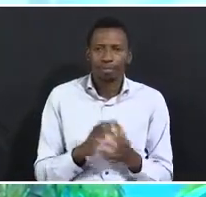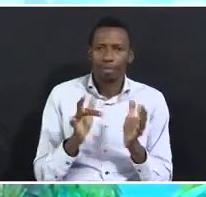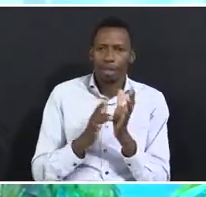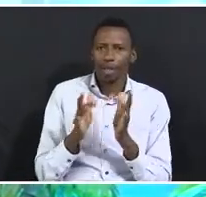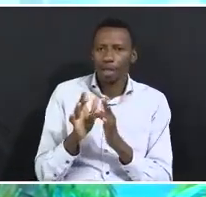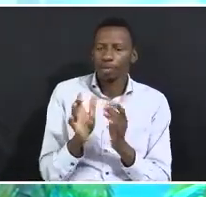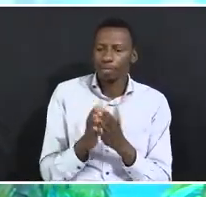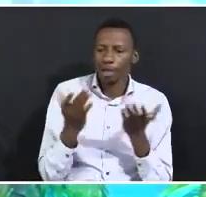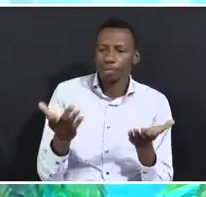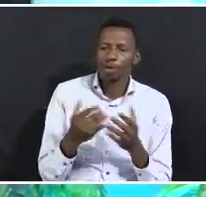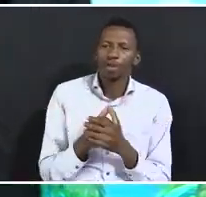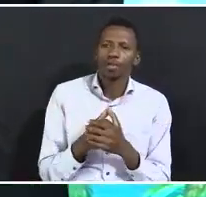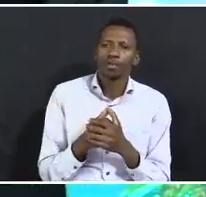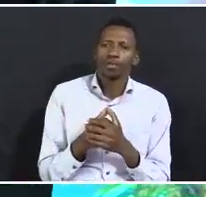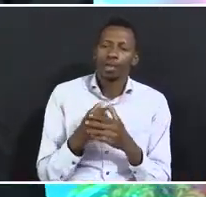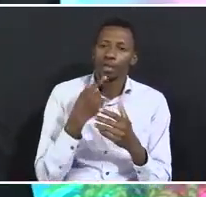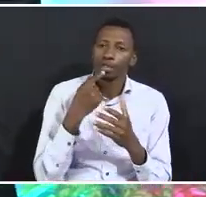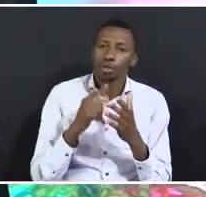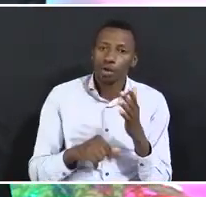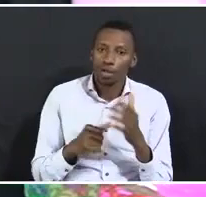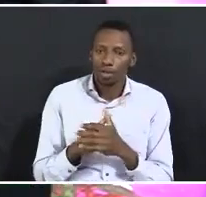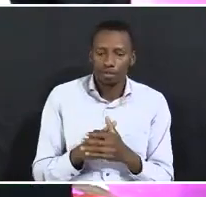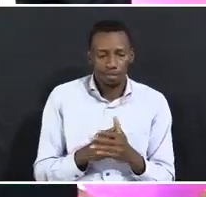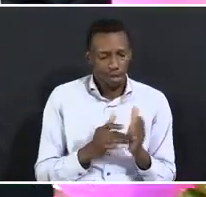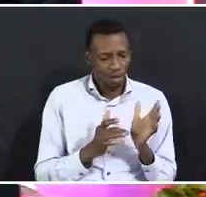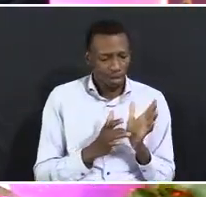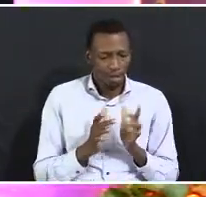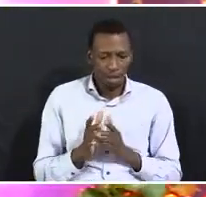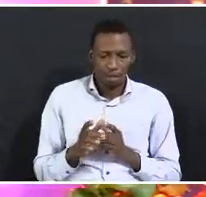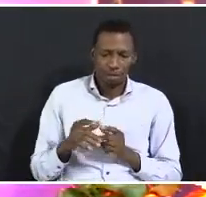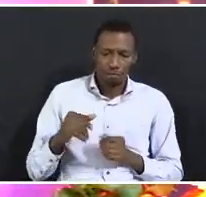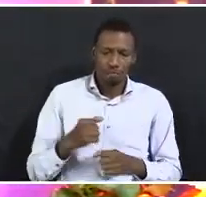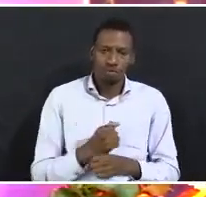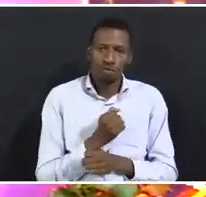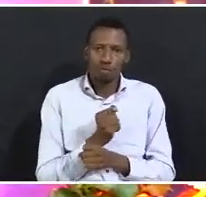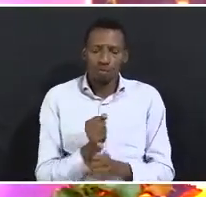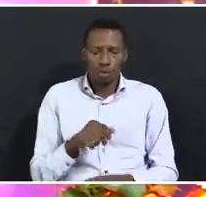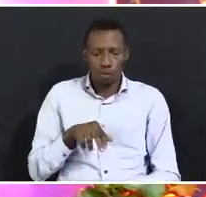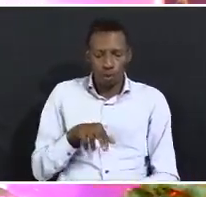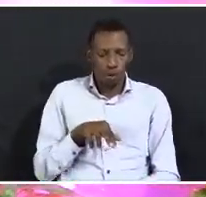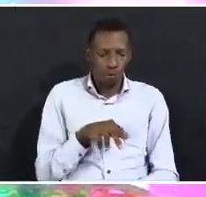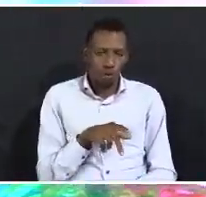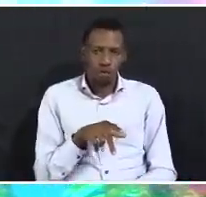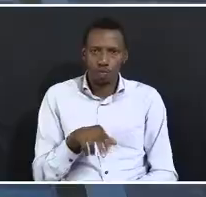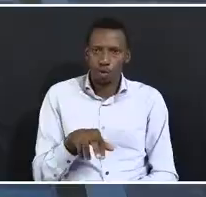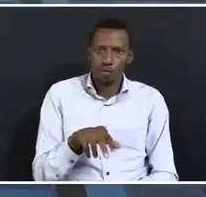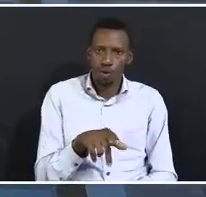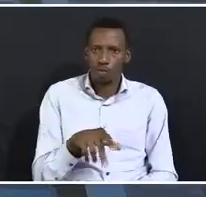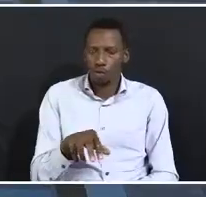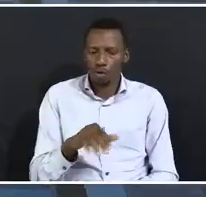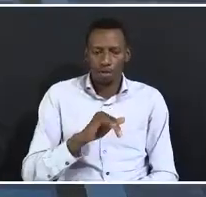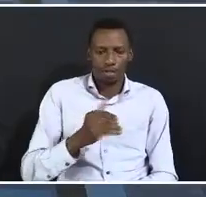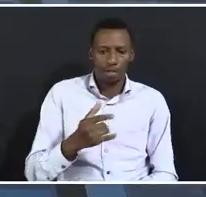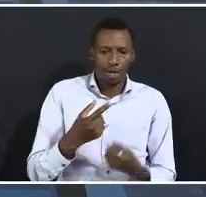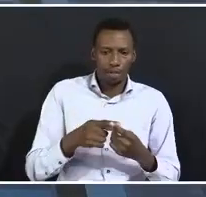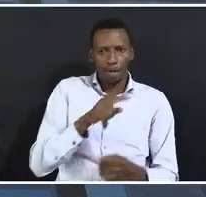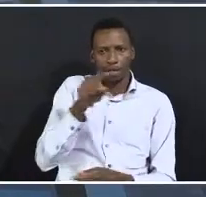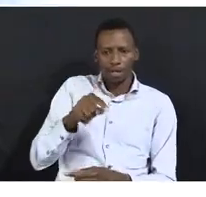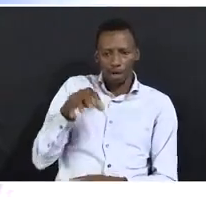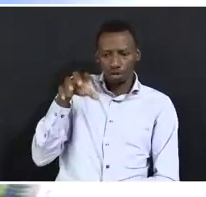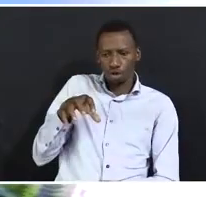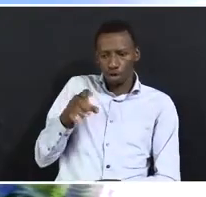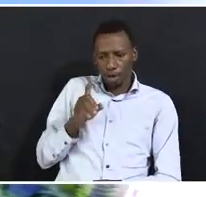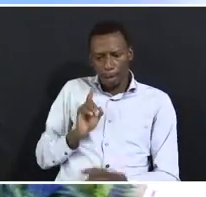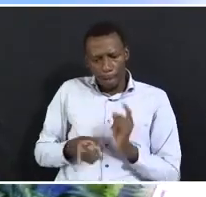records that Jesus is moving within the city. But then Zacchaeus runs ahead of